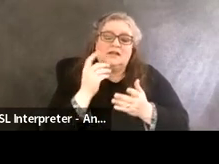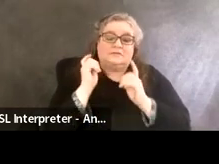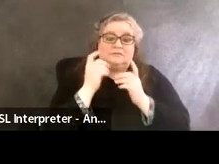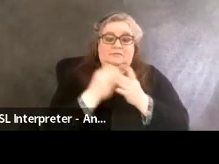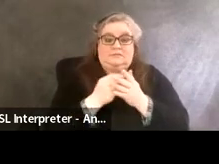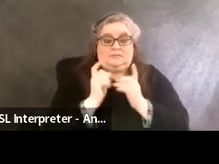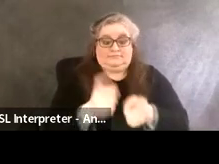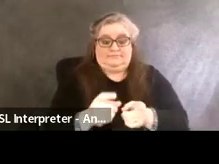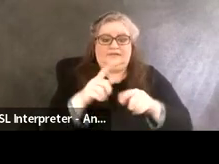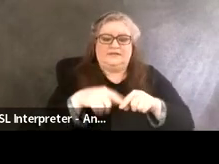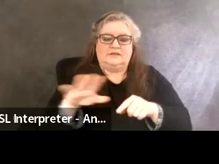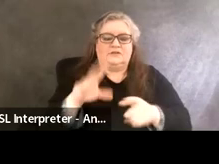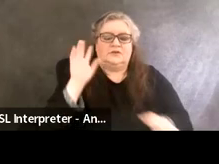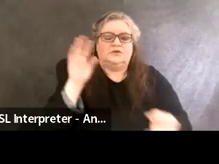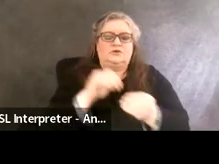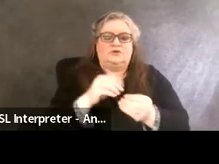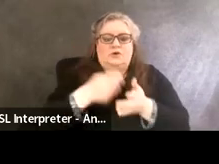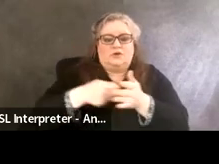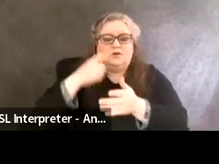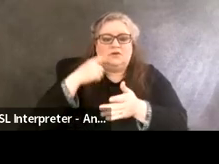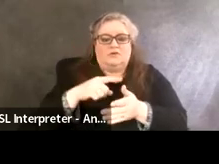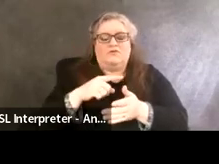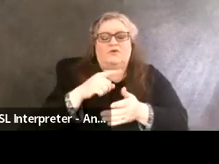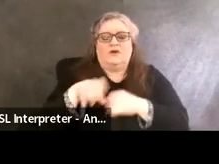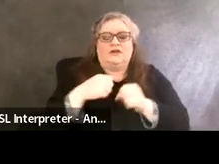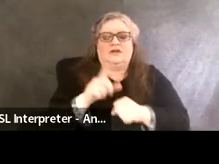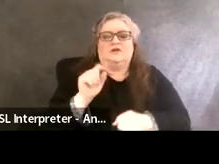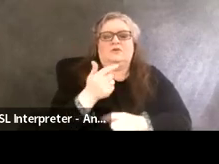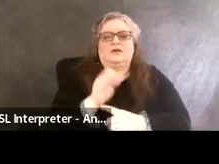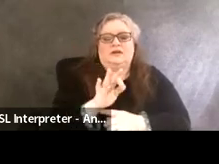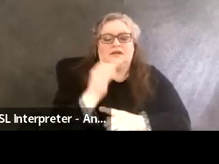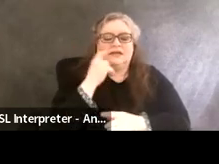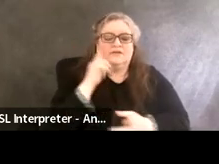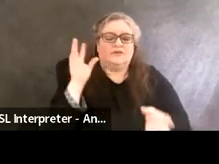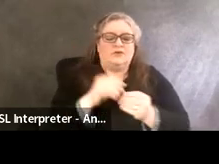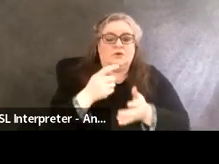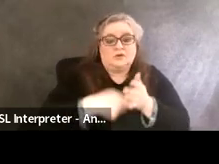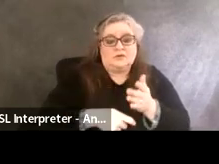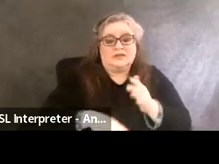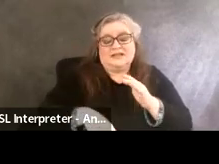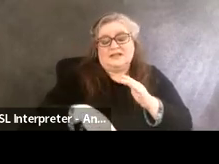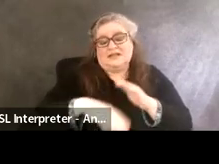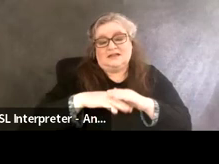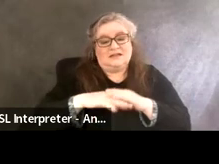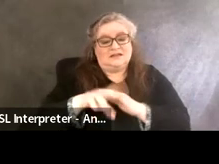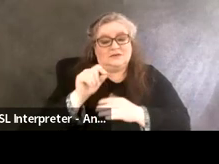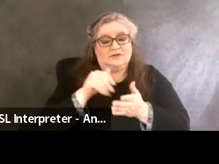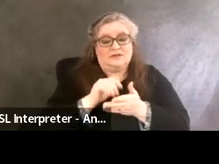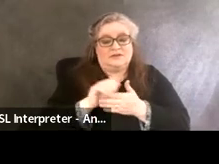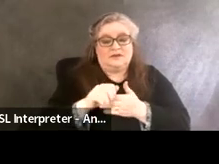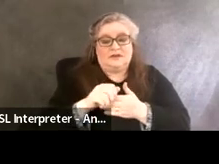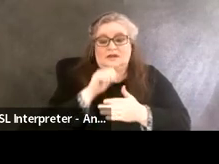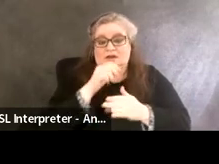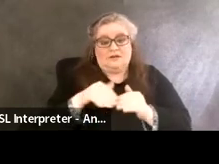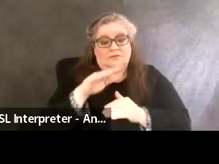depends upon your total expenses in fiscal year 2019. So if your total expenses were at least 20,000 and no more